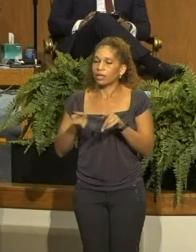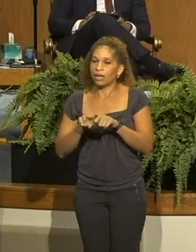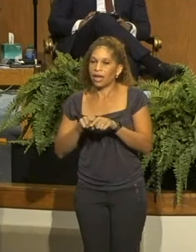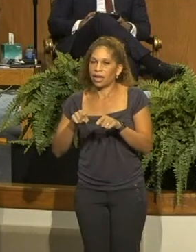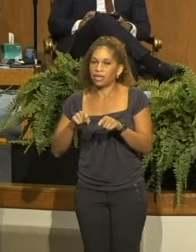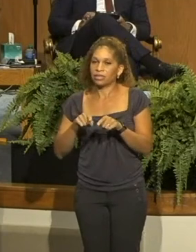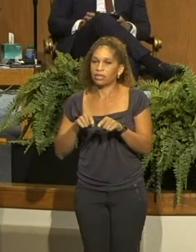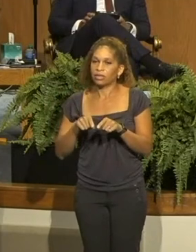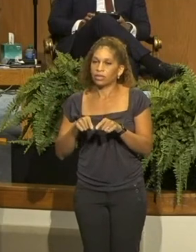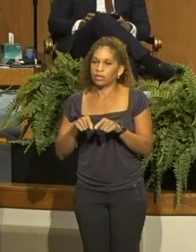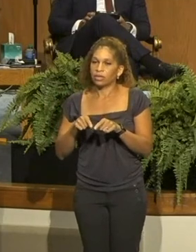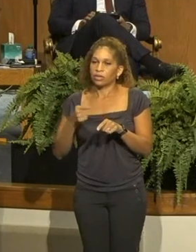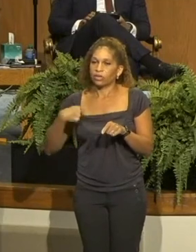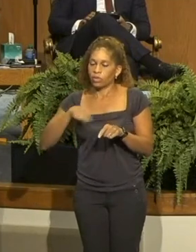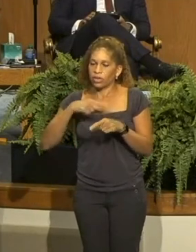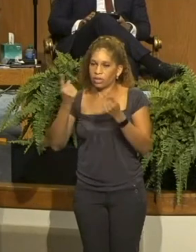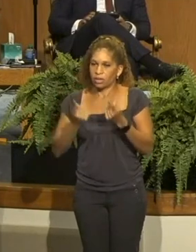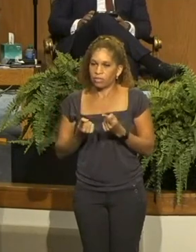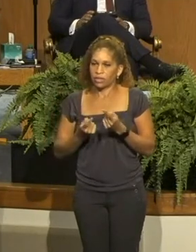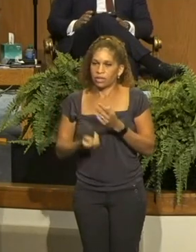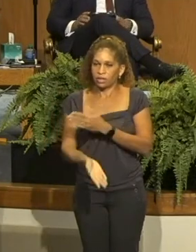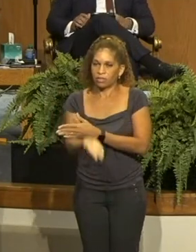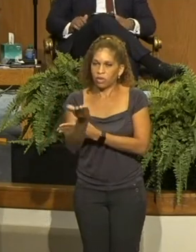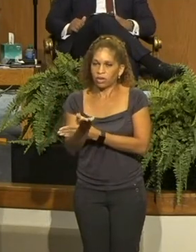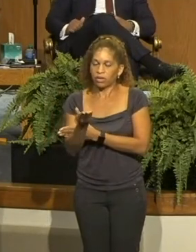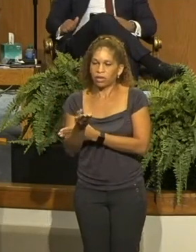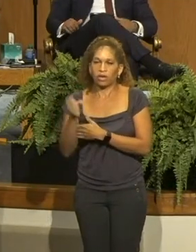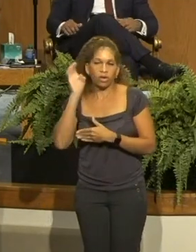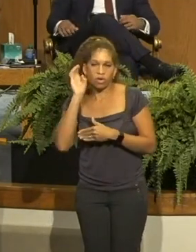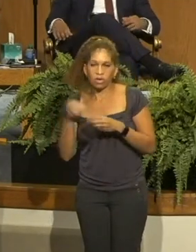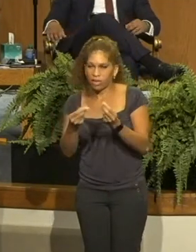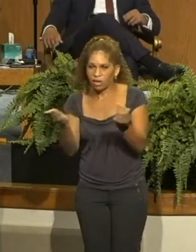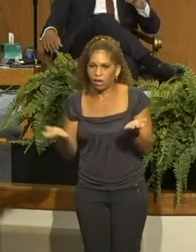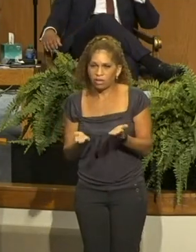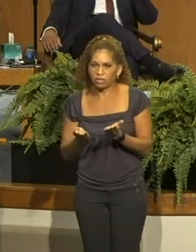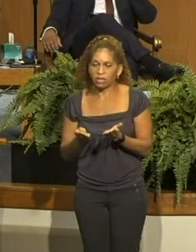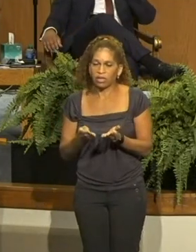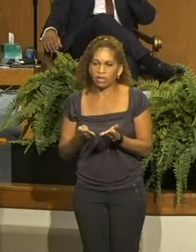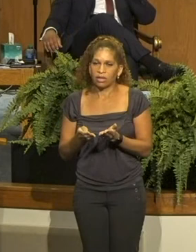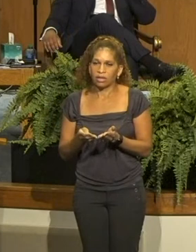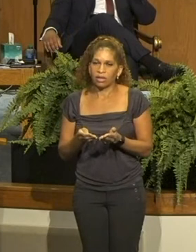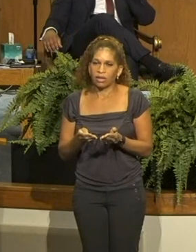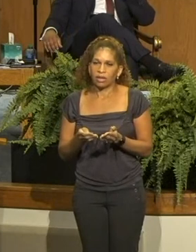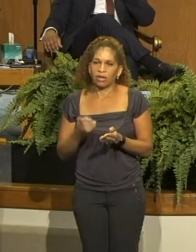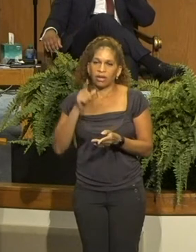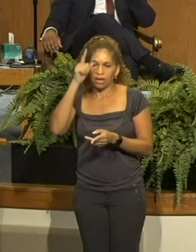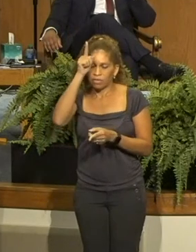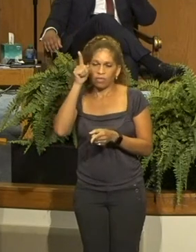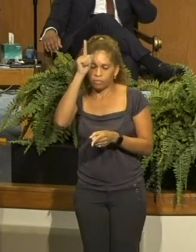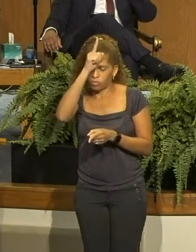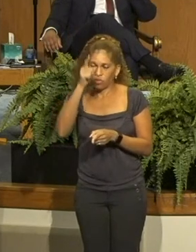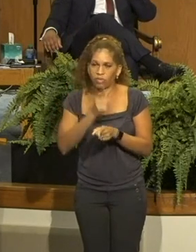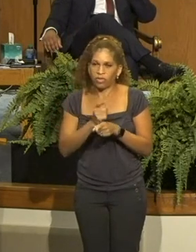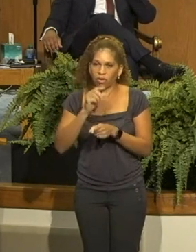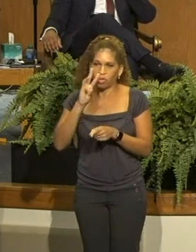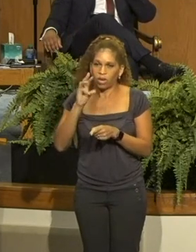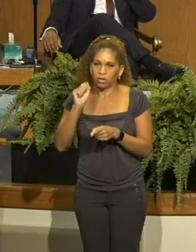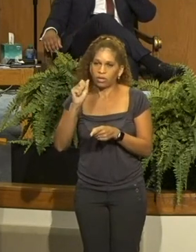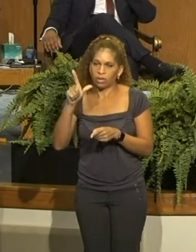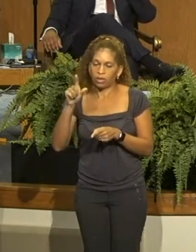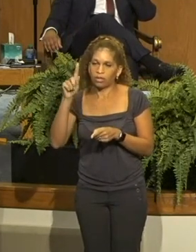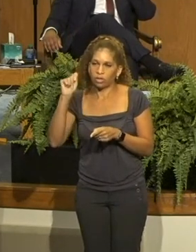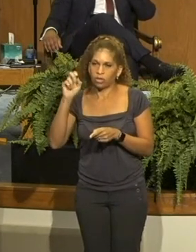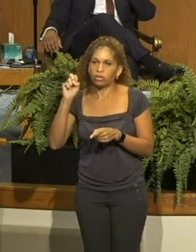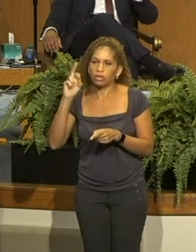gather this morning, we've heard of the loss of Brother Walters and his family. We're moved